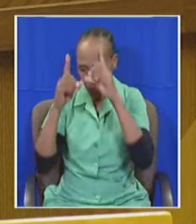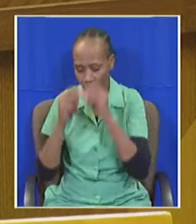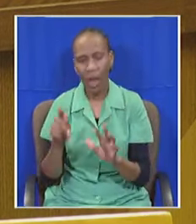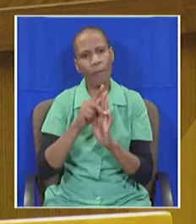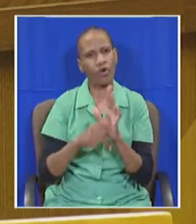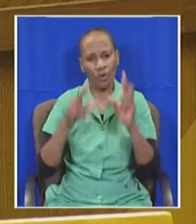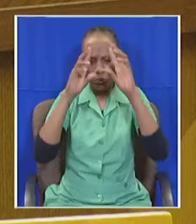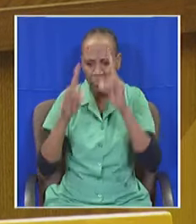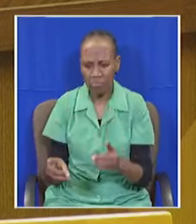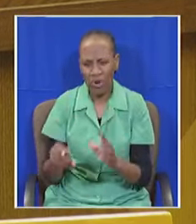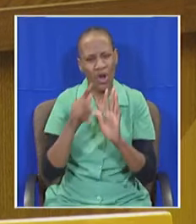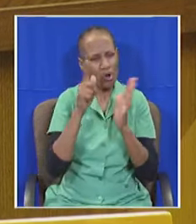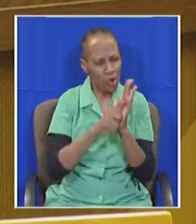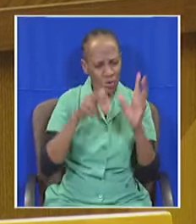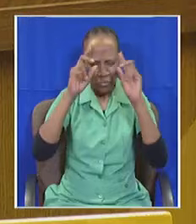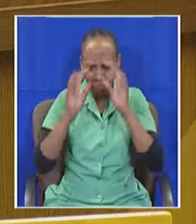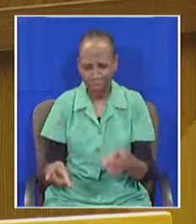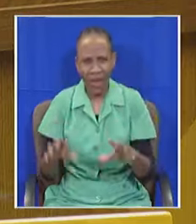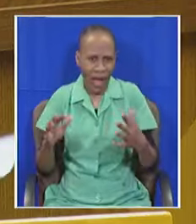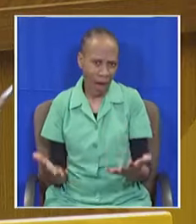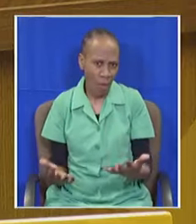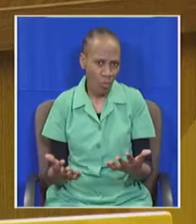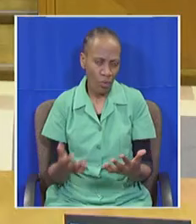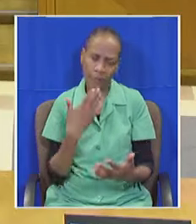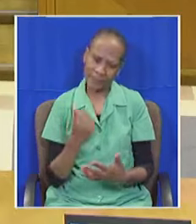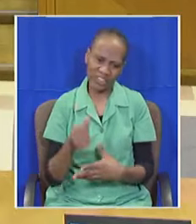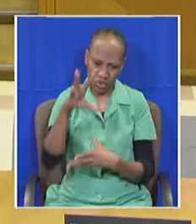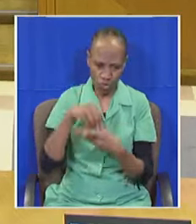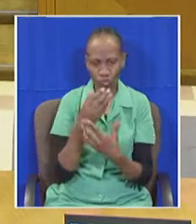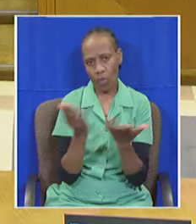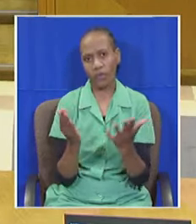when we are in power. I thank you.